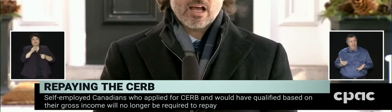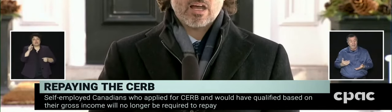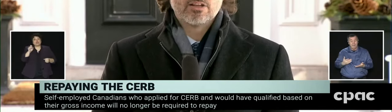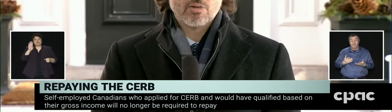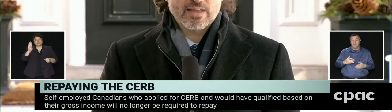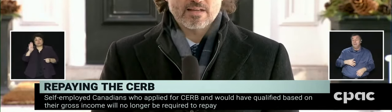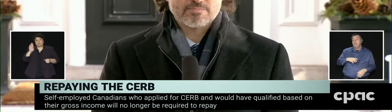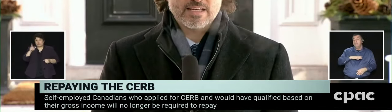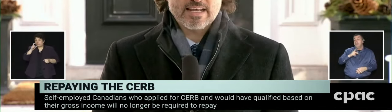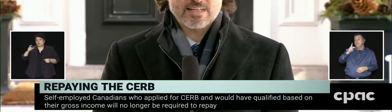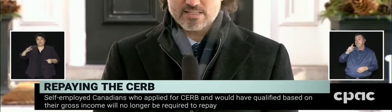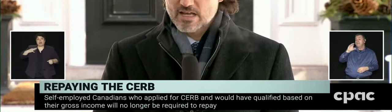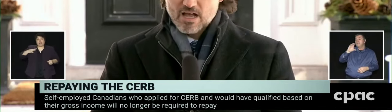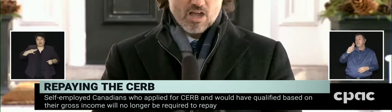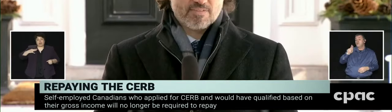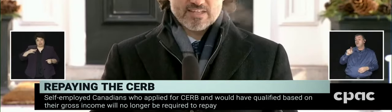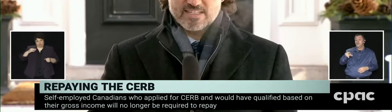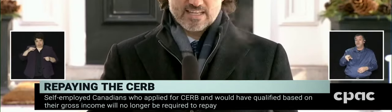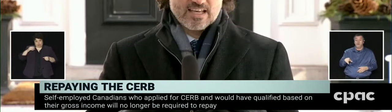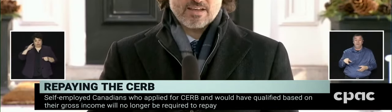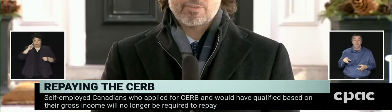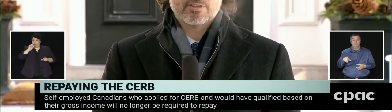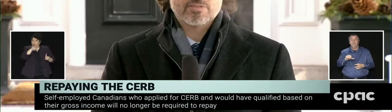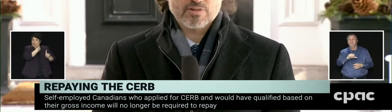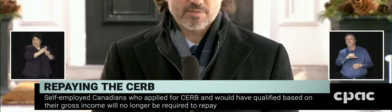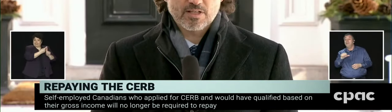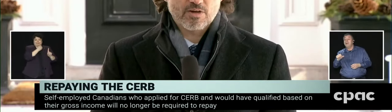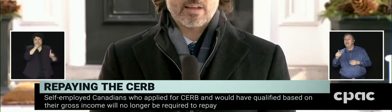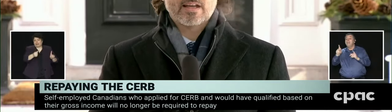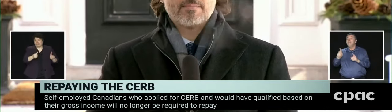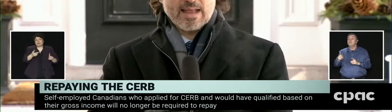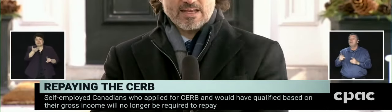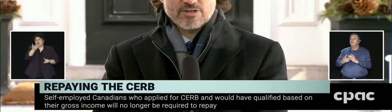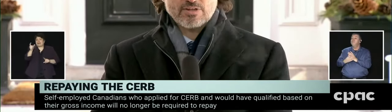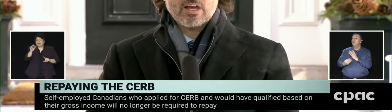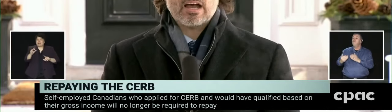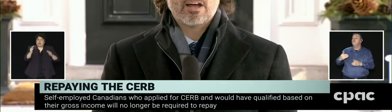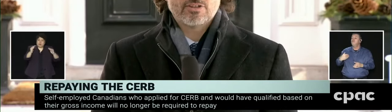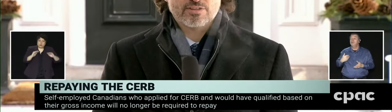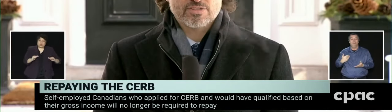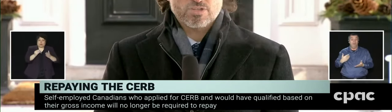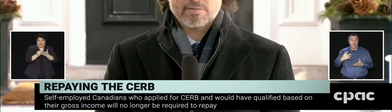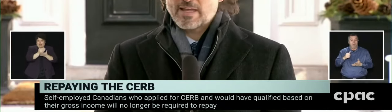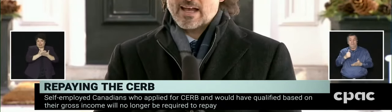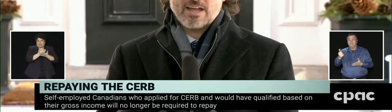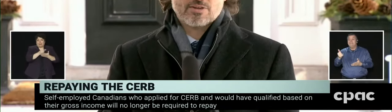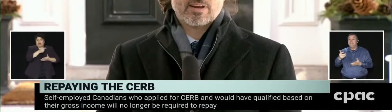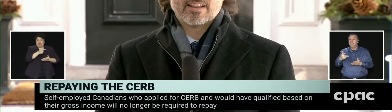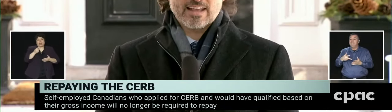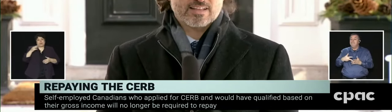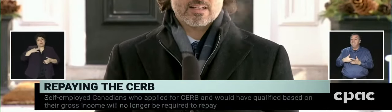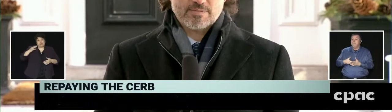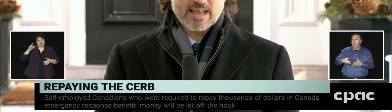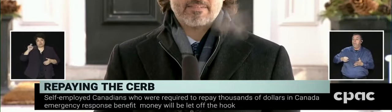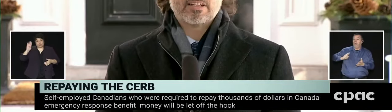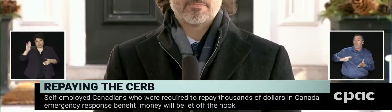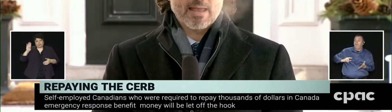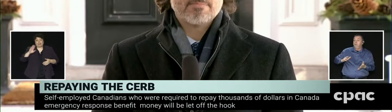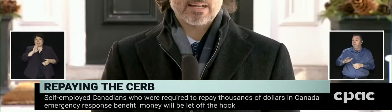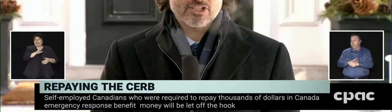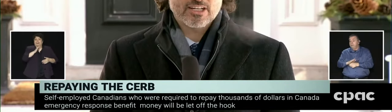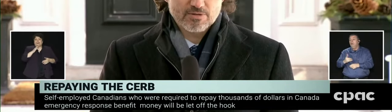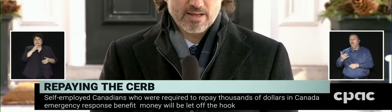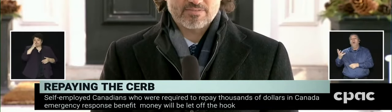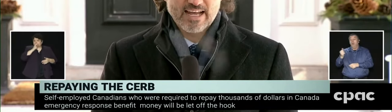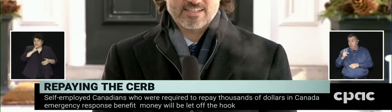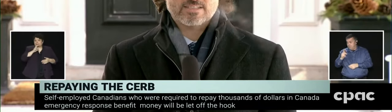by low-income Canadians. Obviously, if you're extremely low income and you took the CERB, you're unlikely to be having to pay